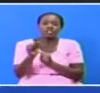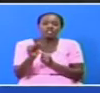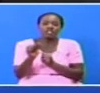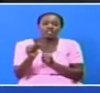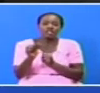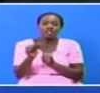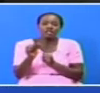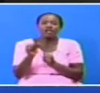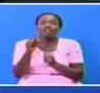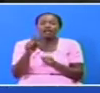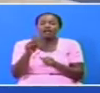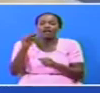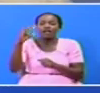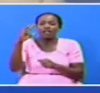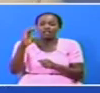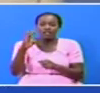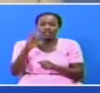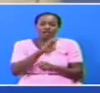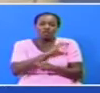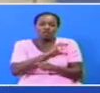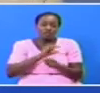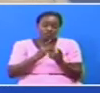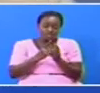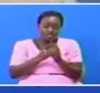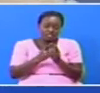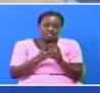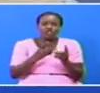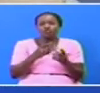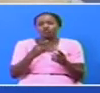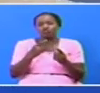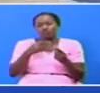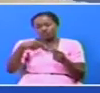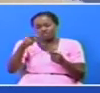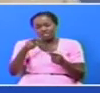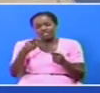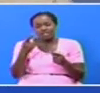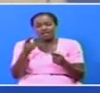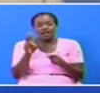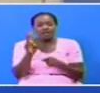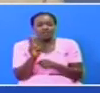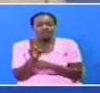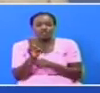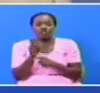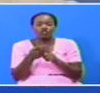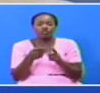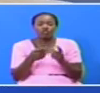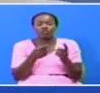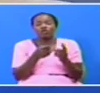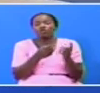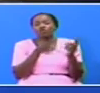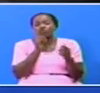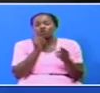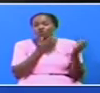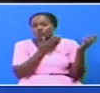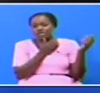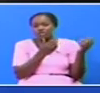the National Governing Council to ratify decisions of the disciplinary committee. So today the report was to come, and tomorrow we